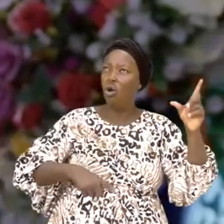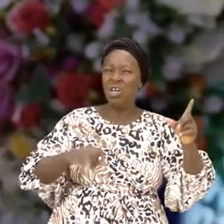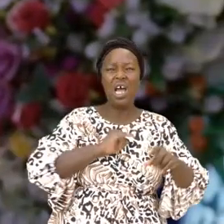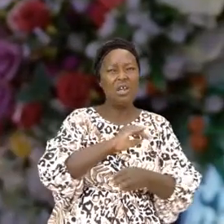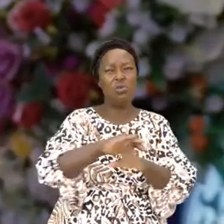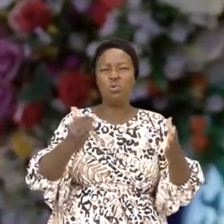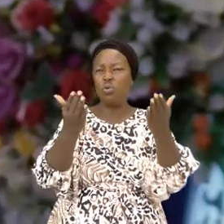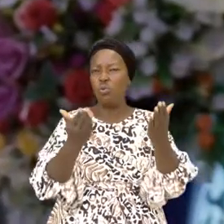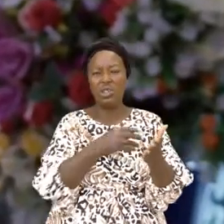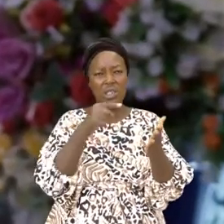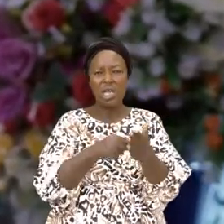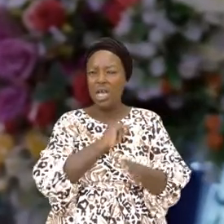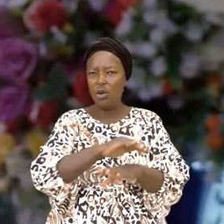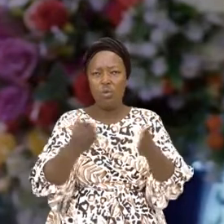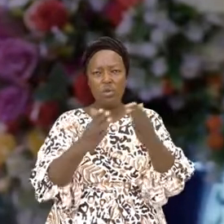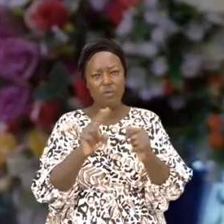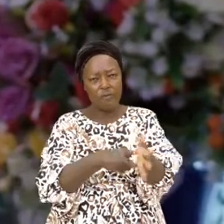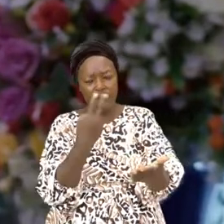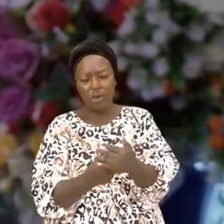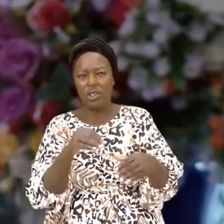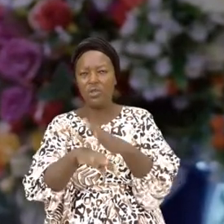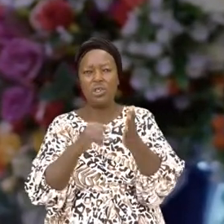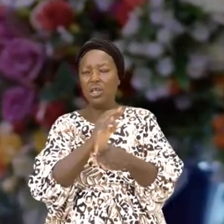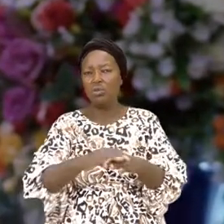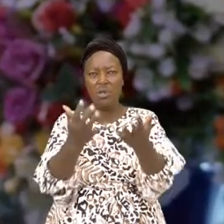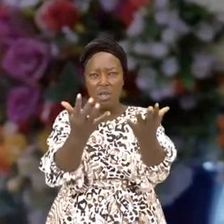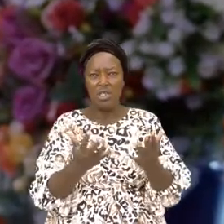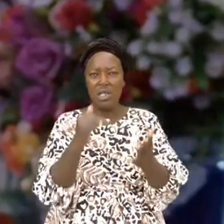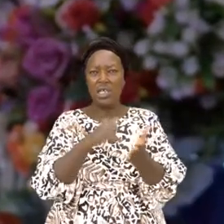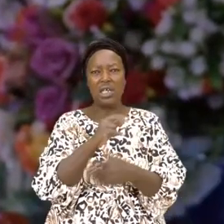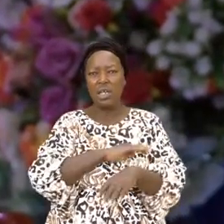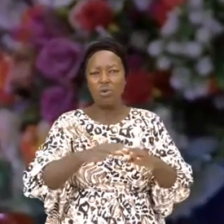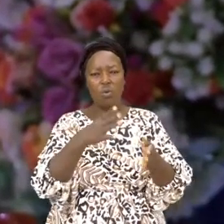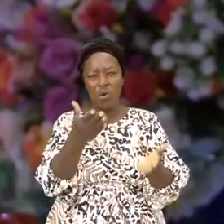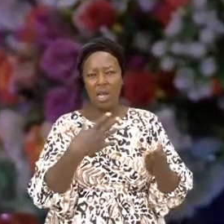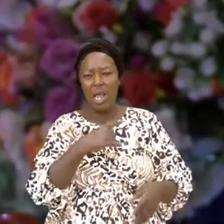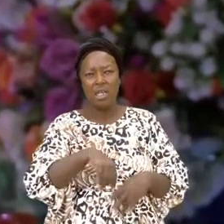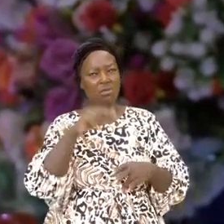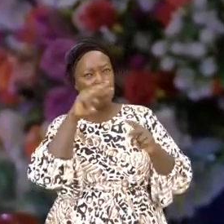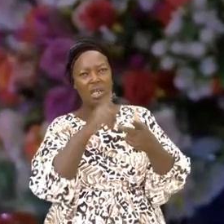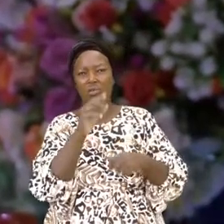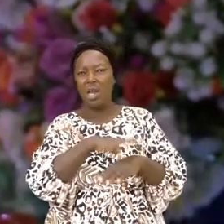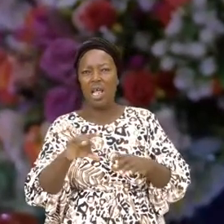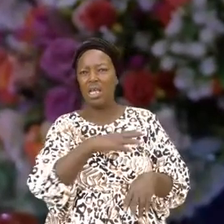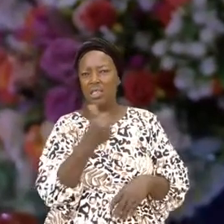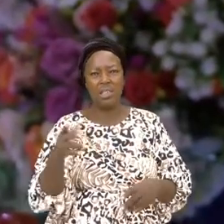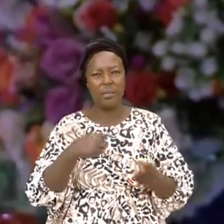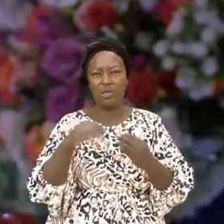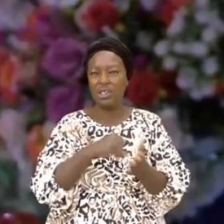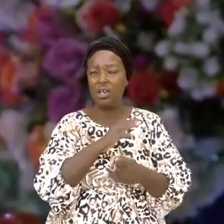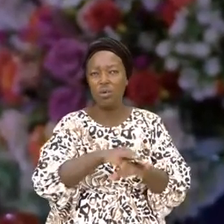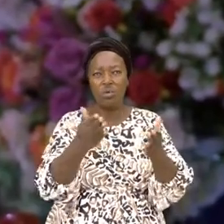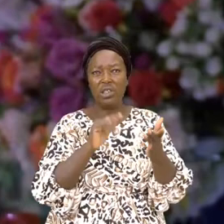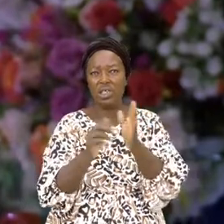want it. I don't want to fall into it. I don't desire it. I don't like its look. I don't like its taste. I don't want the